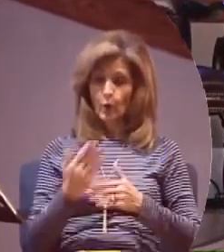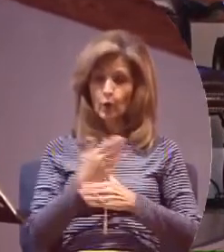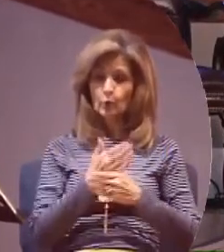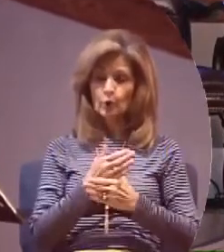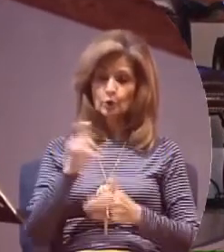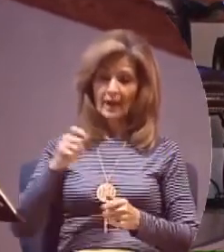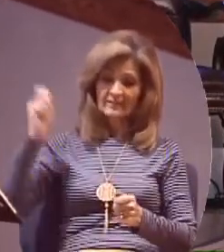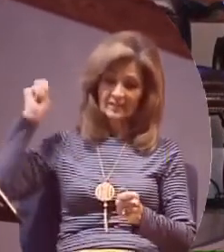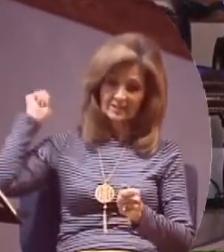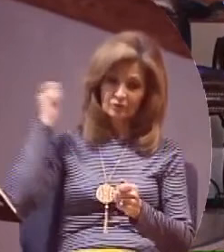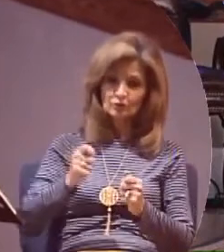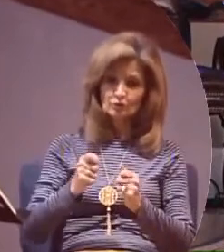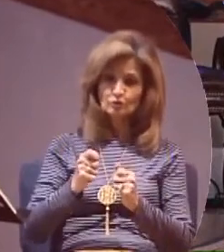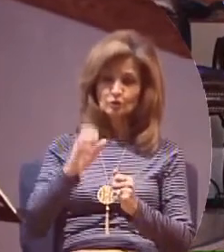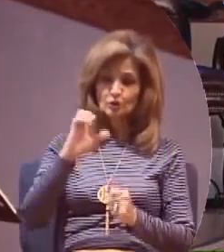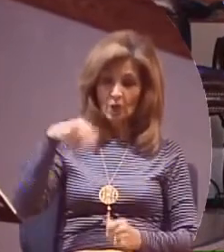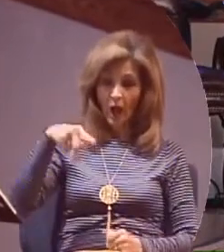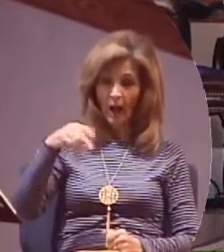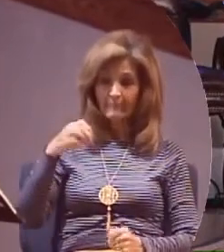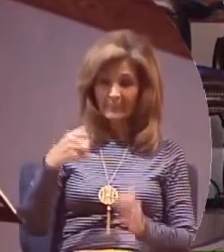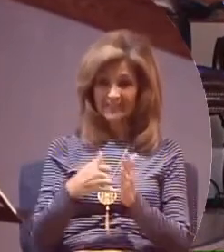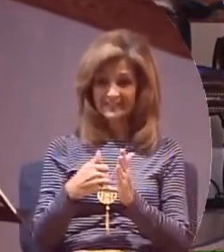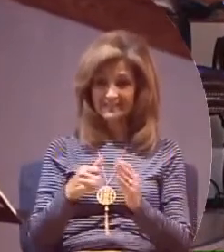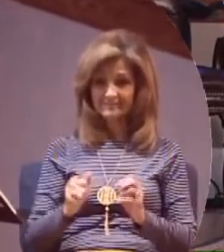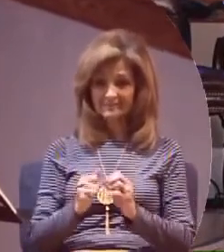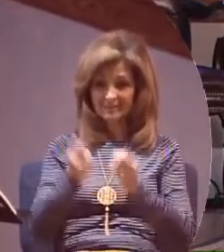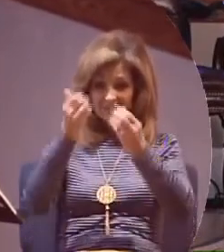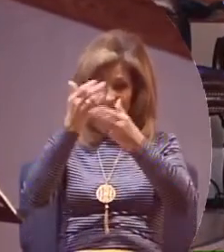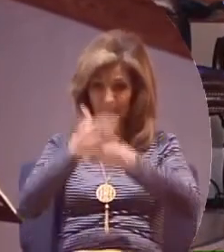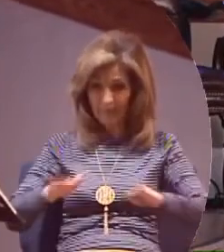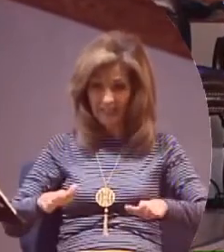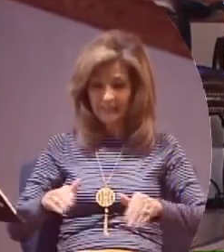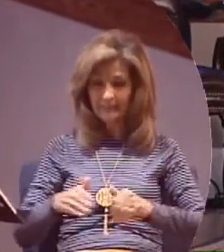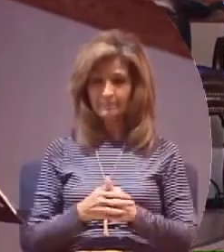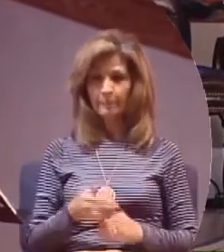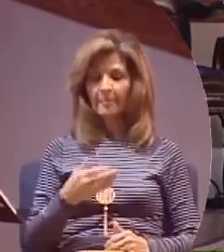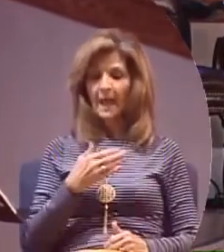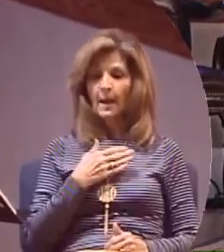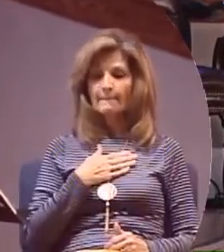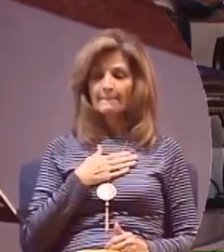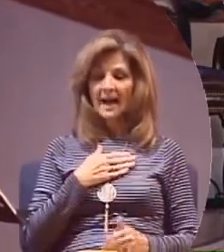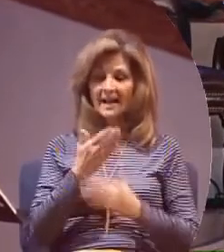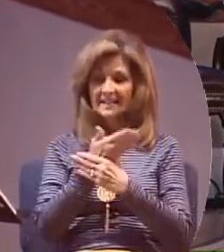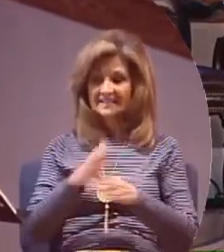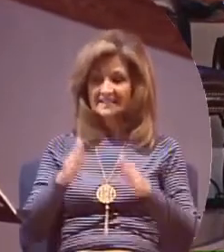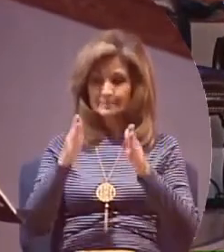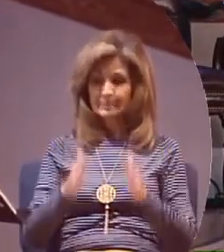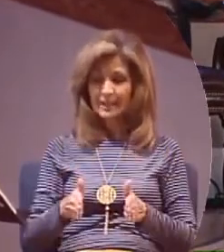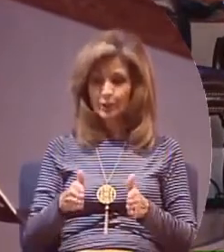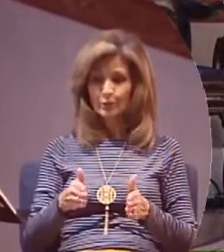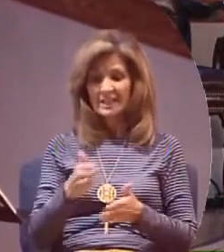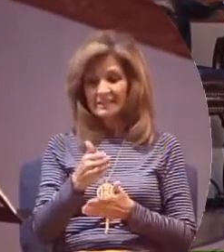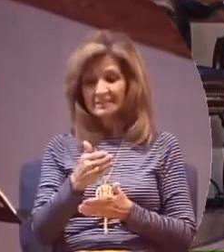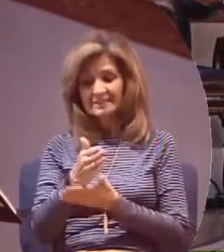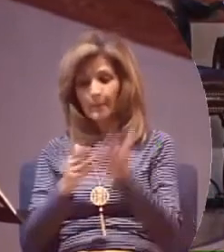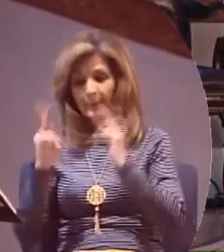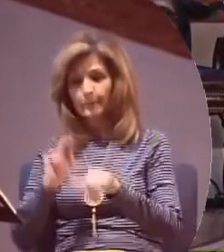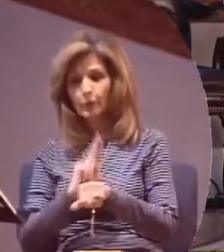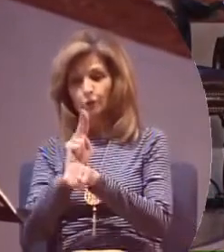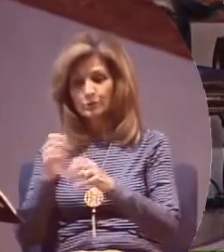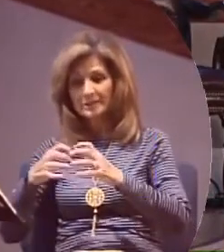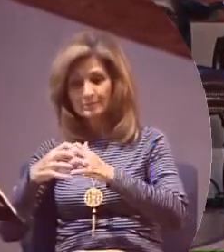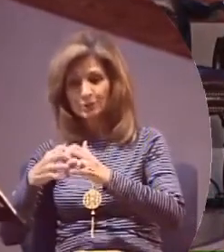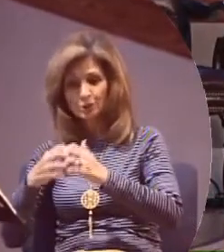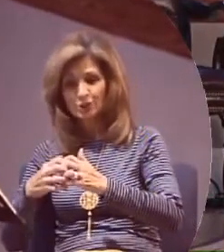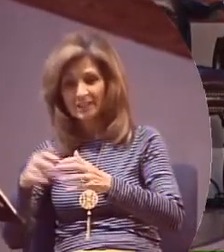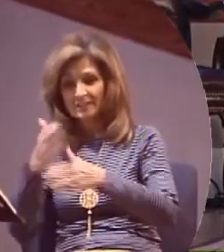have a wood buster. You know, some of y'all do, and that's good. But my wood buster is a maul. It's maul, that's what I